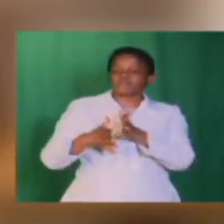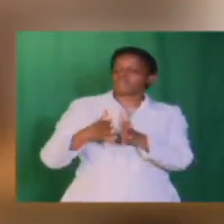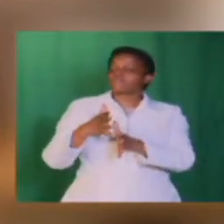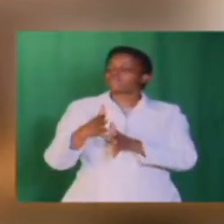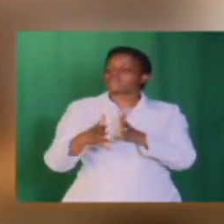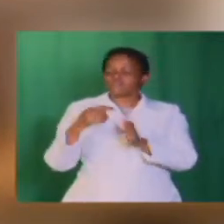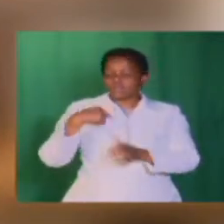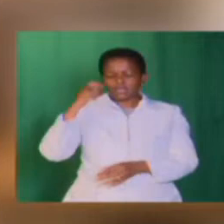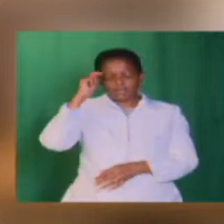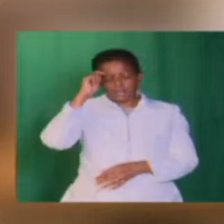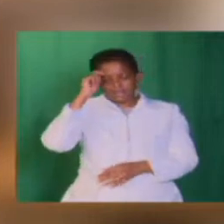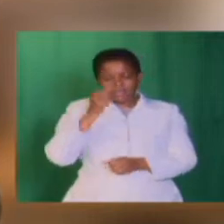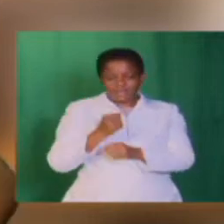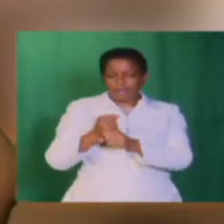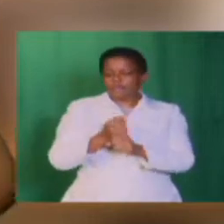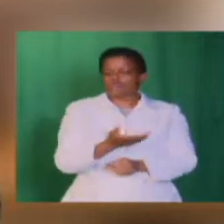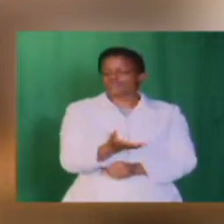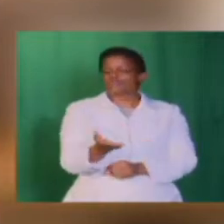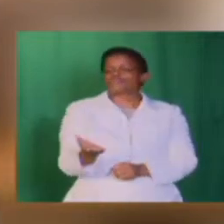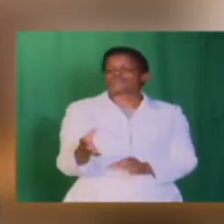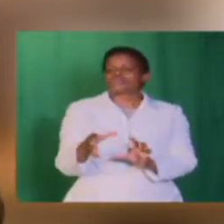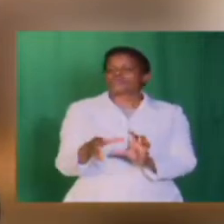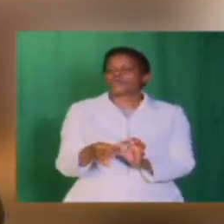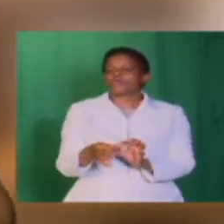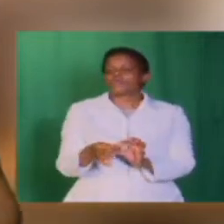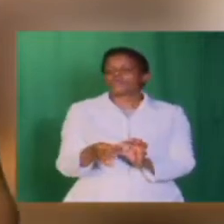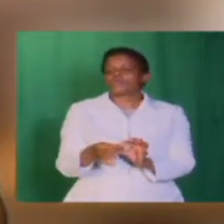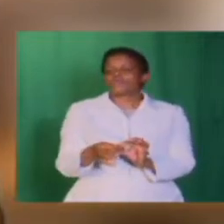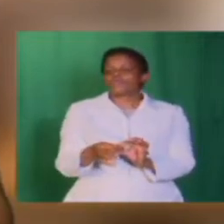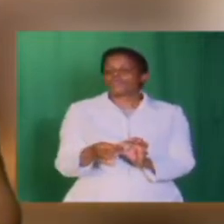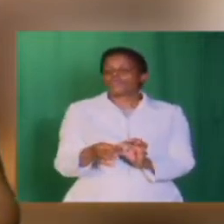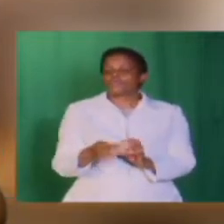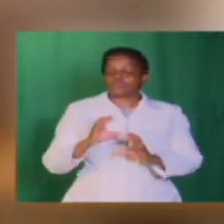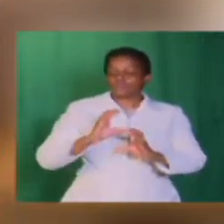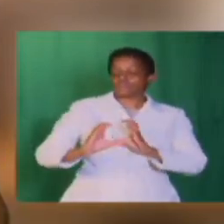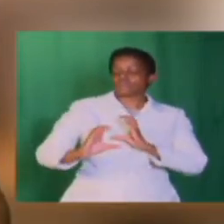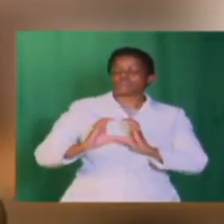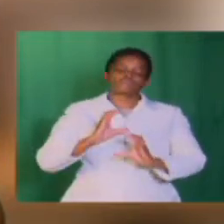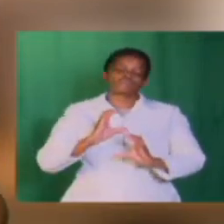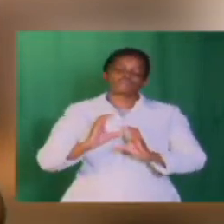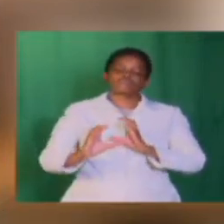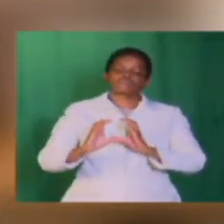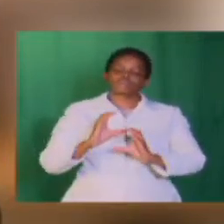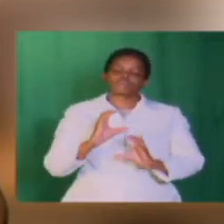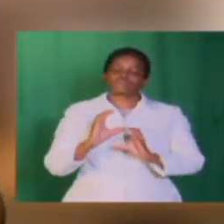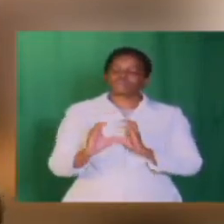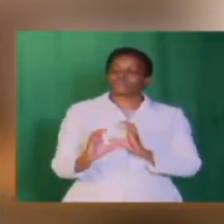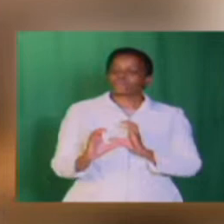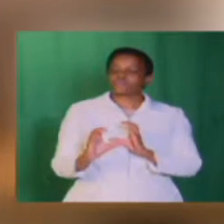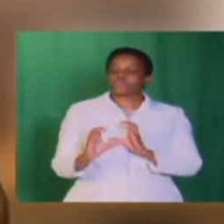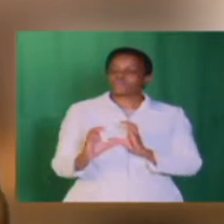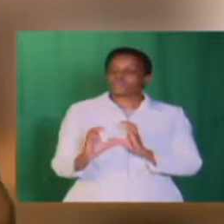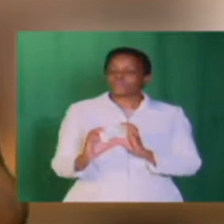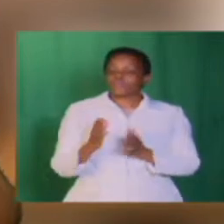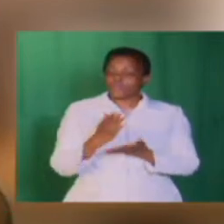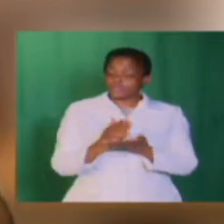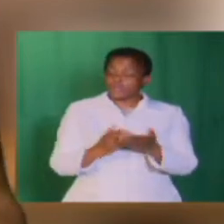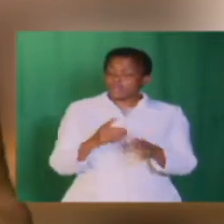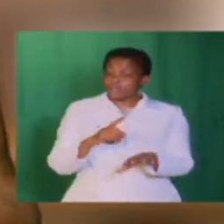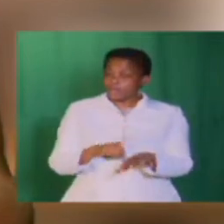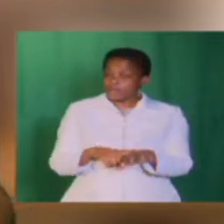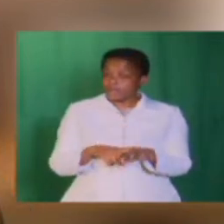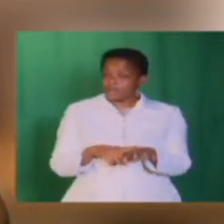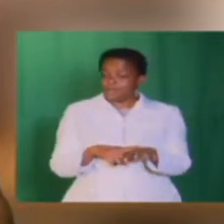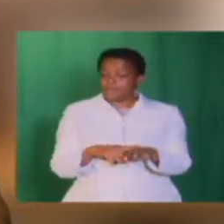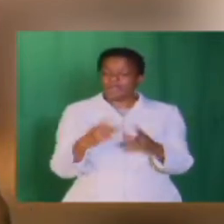mind. So in most instances, we engage in a conversation. Sometimes we also engage in a conversation with